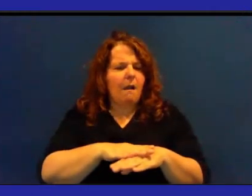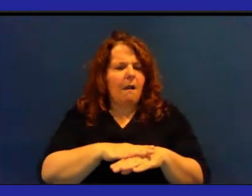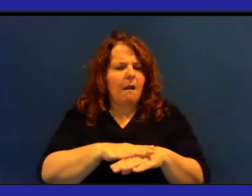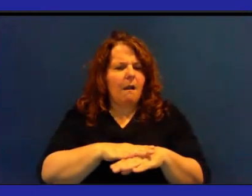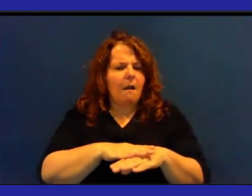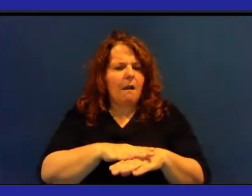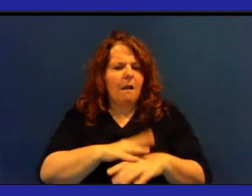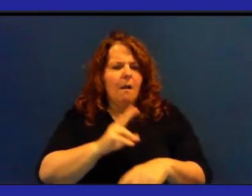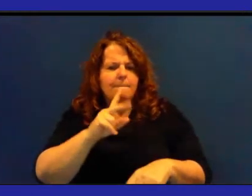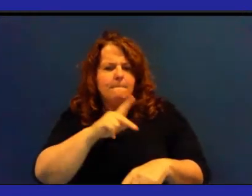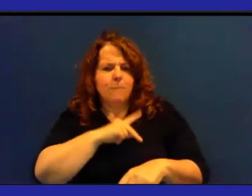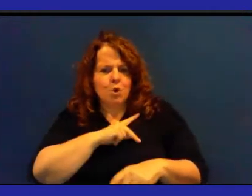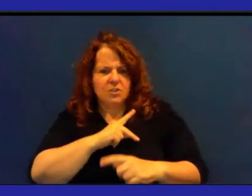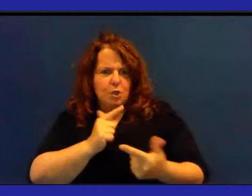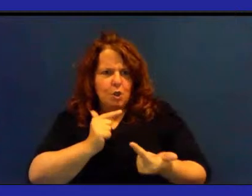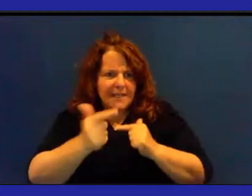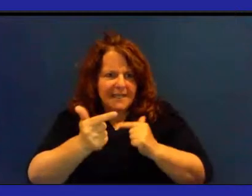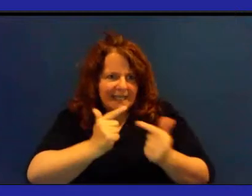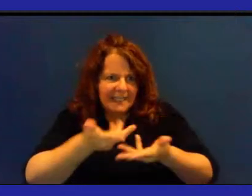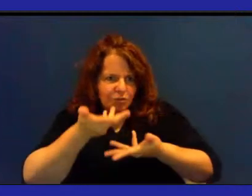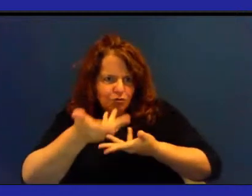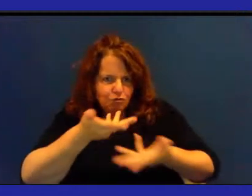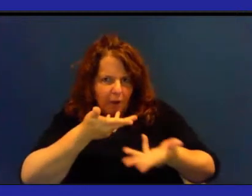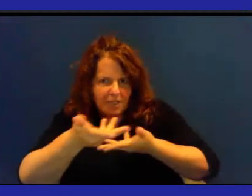personal interaction, the degree of